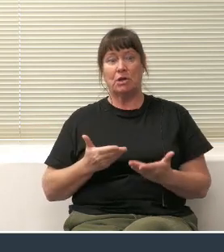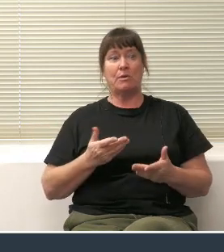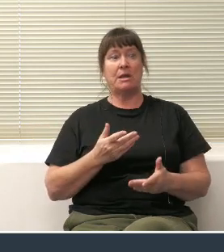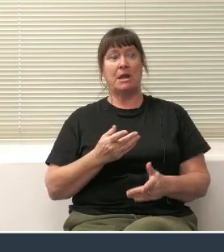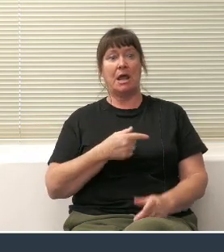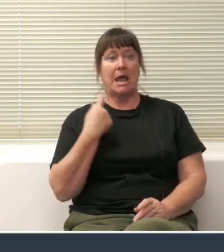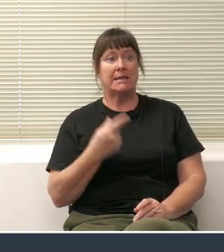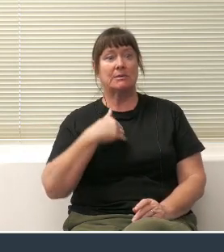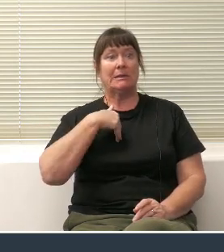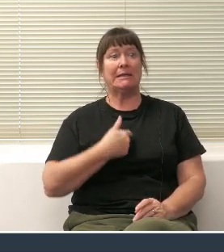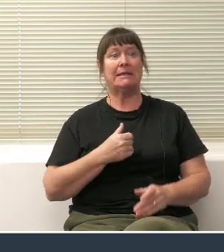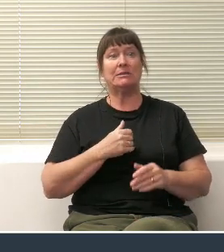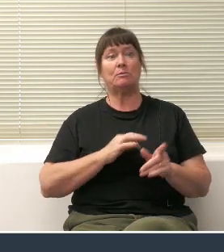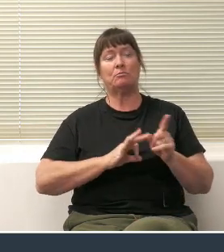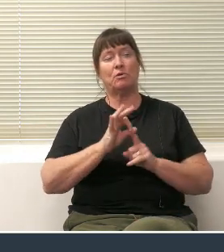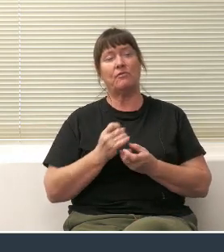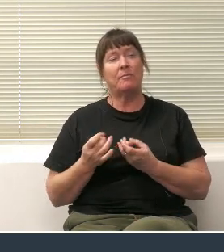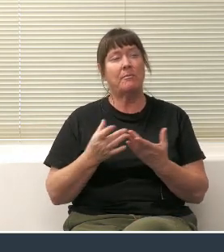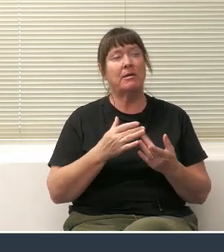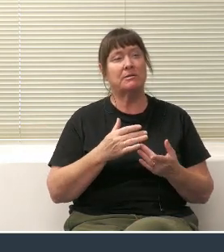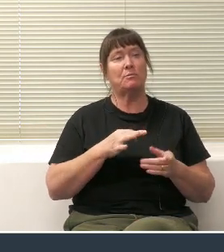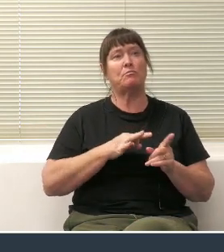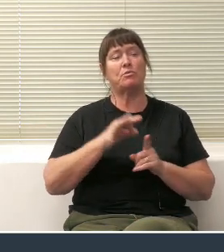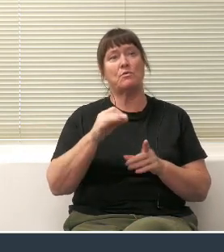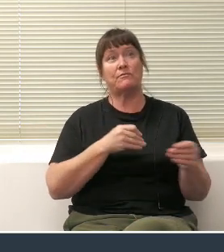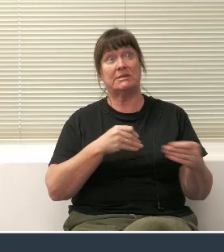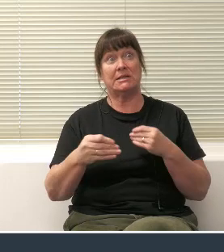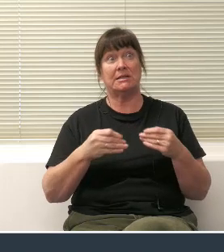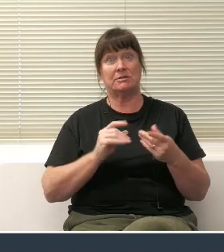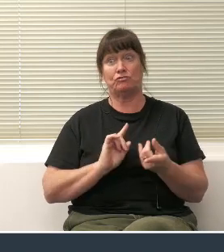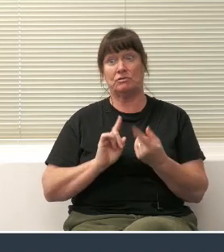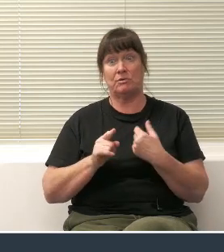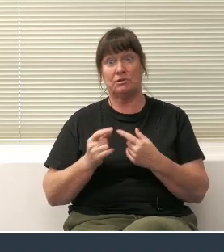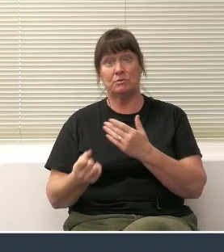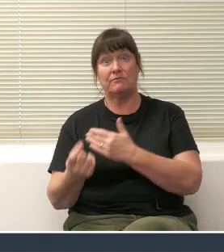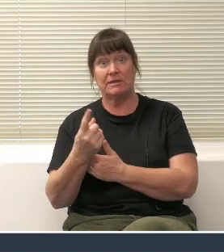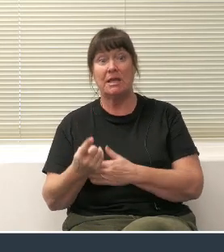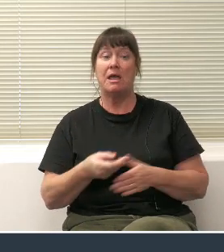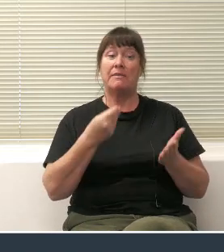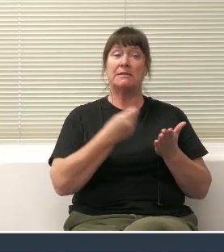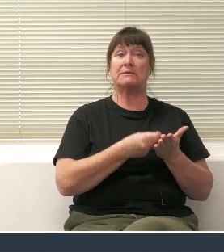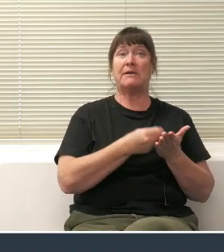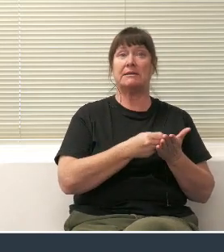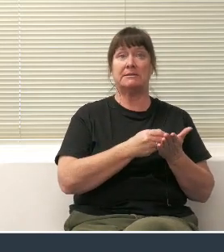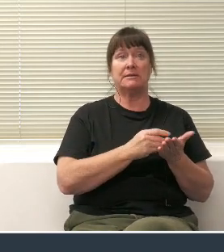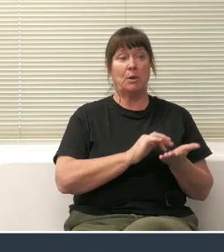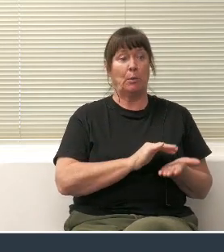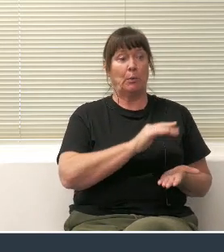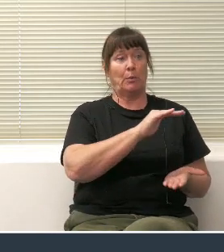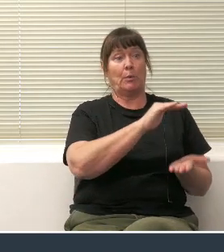to be better prepared and more resilient to events. This fund will effectively provide for